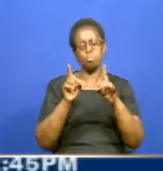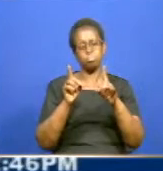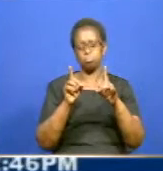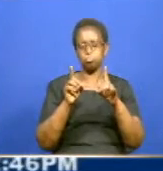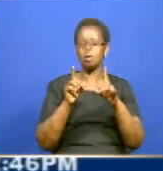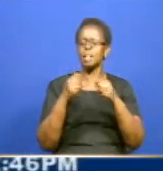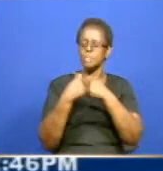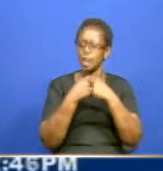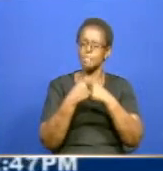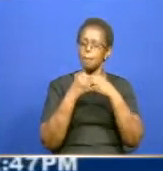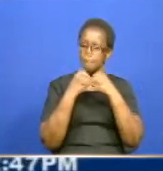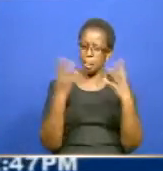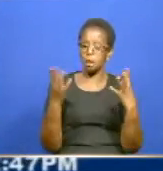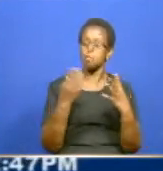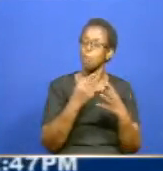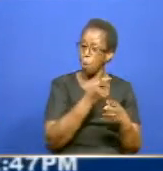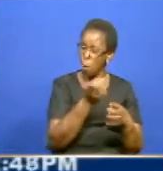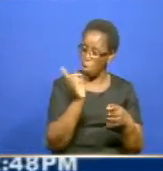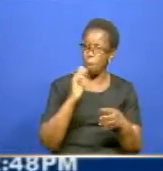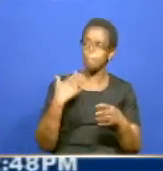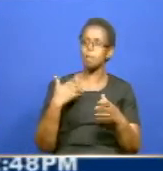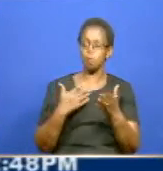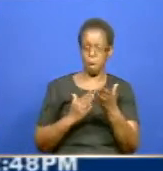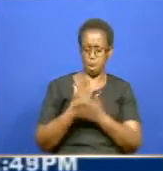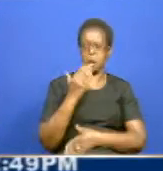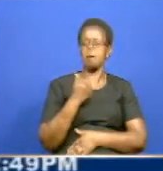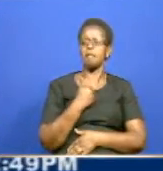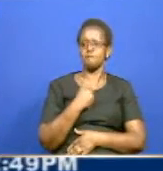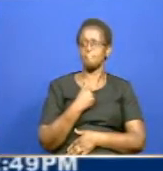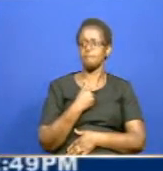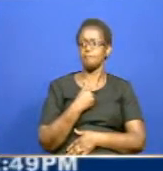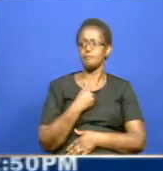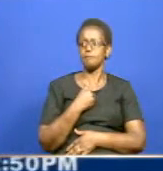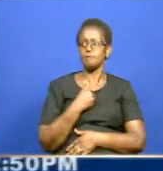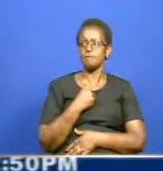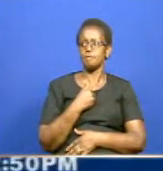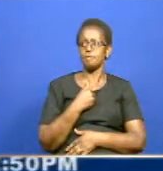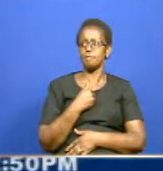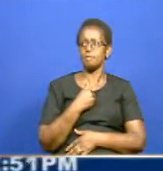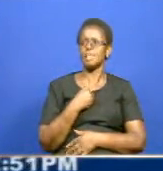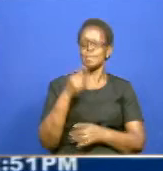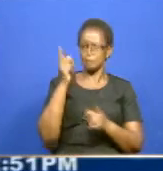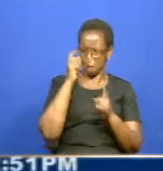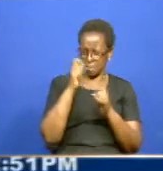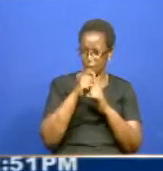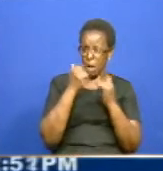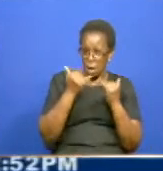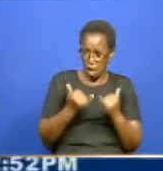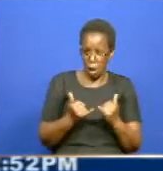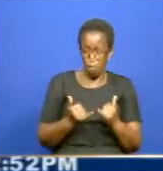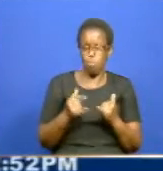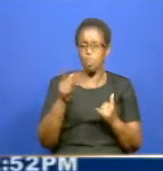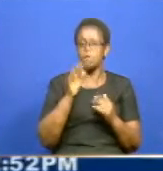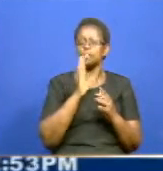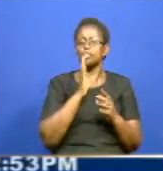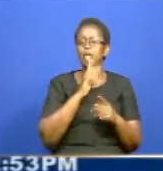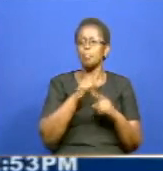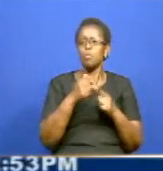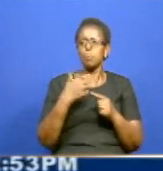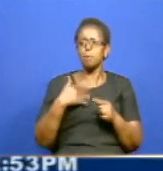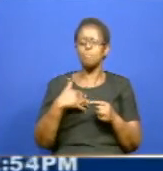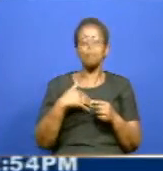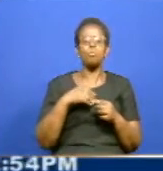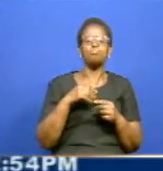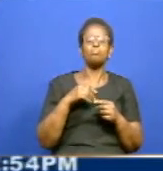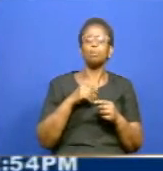and experiencing all the tourist destinations that we have in Kenya, Mr. Speaker. And especially now that we are talking about domestic tourism, Mr. Speaker,